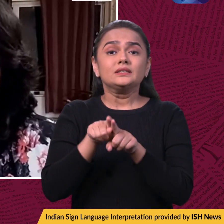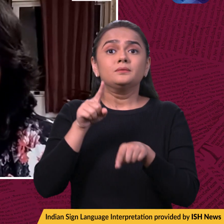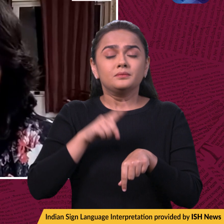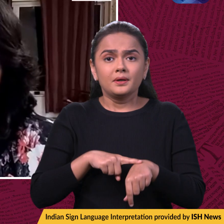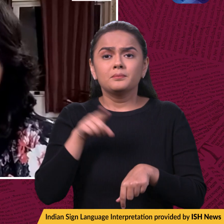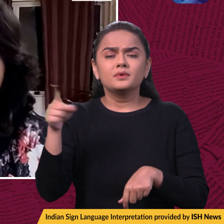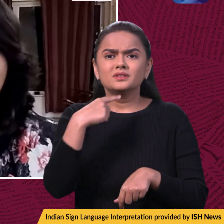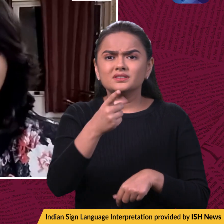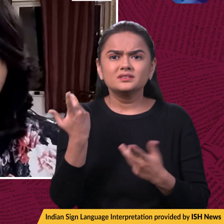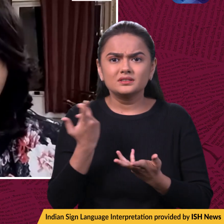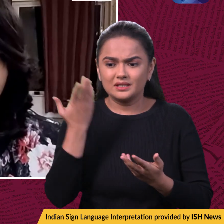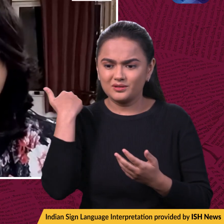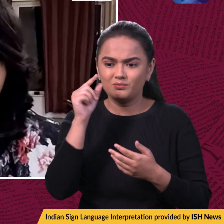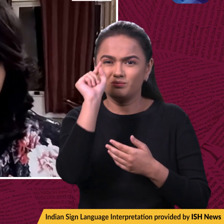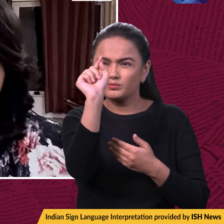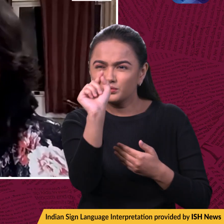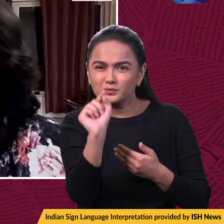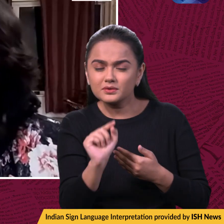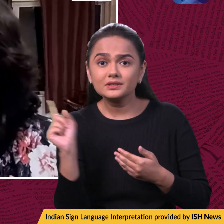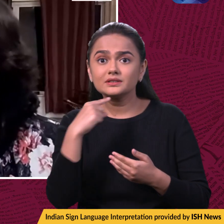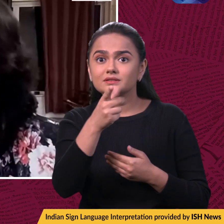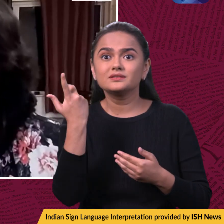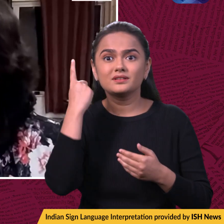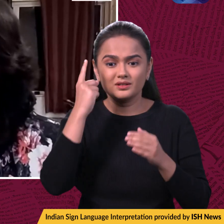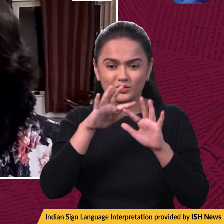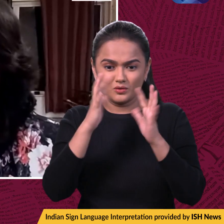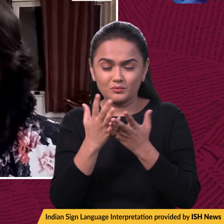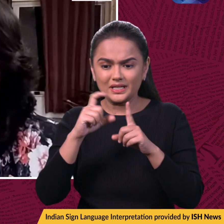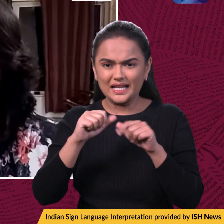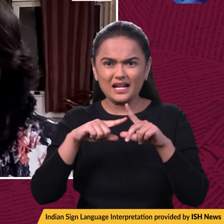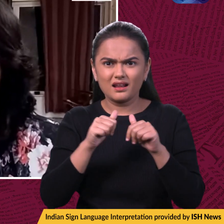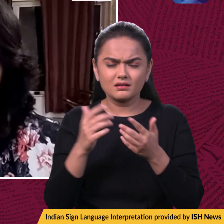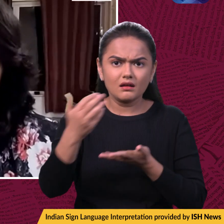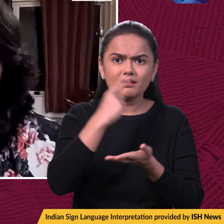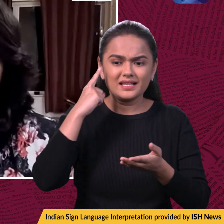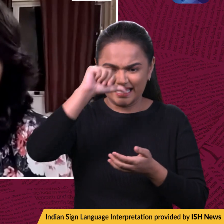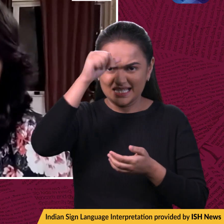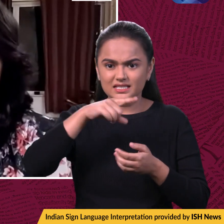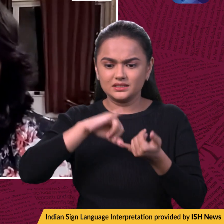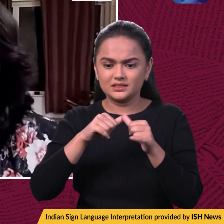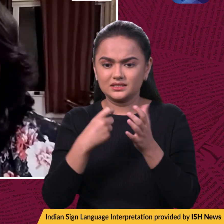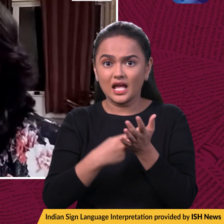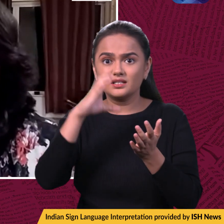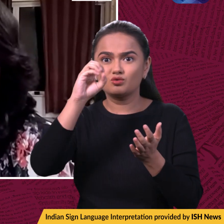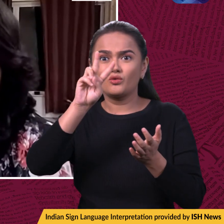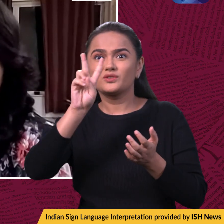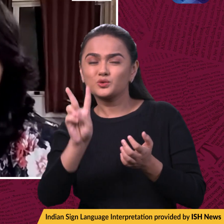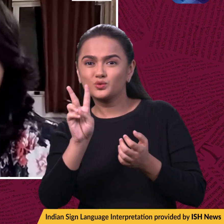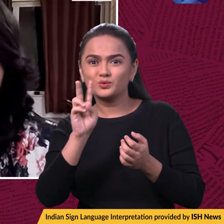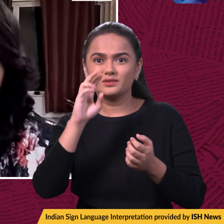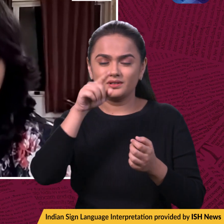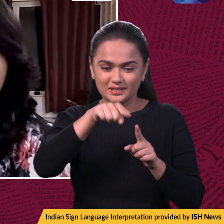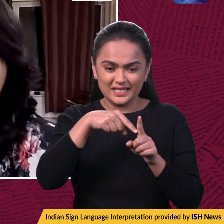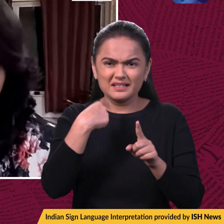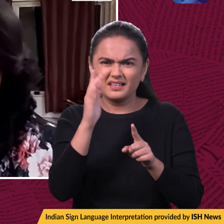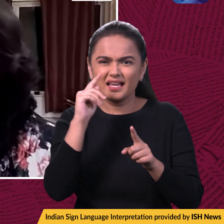Meanwhile, in its latest bulletin citing global data, the Indian SARS-CoV-2 Genomics Consortia,